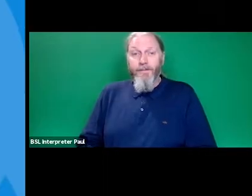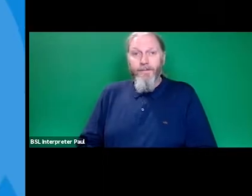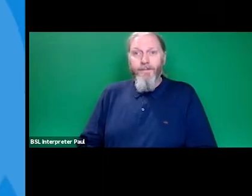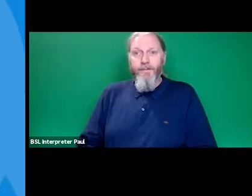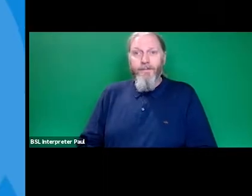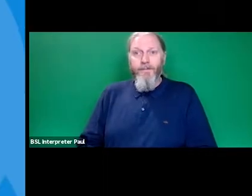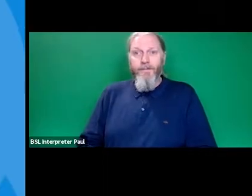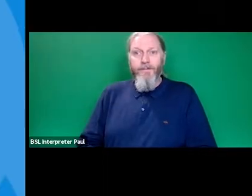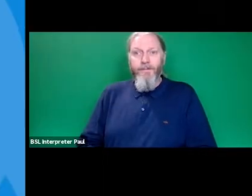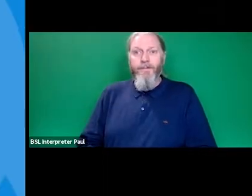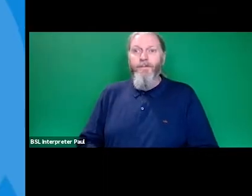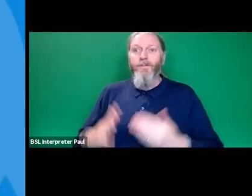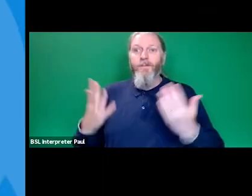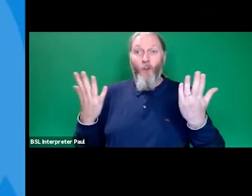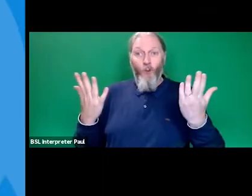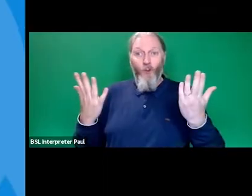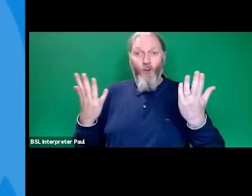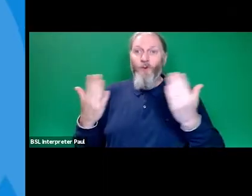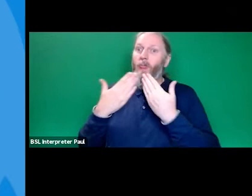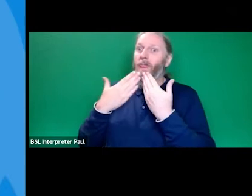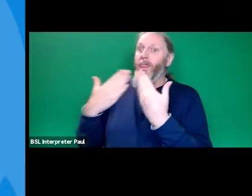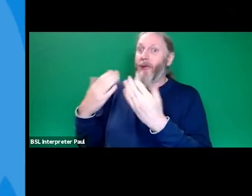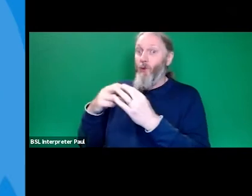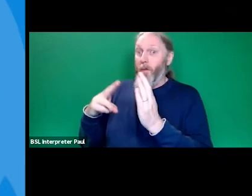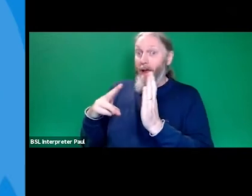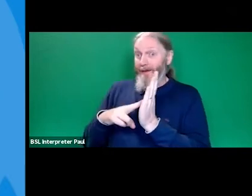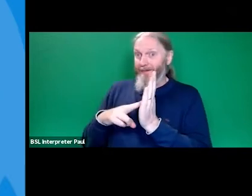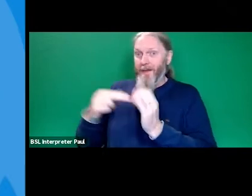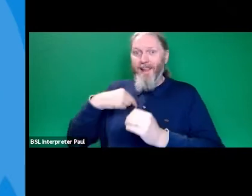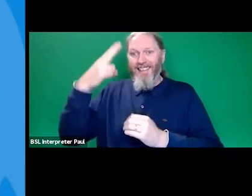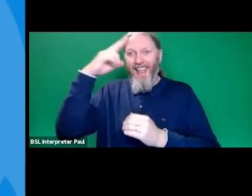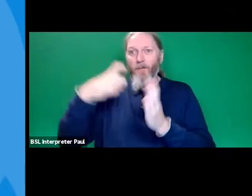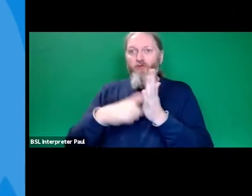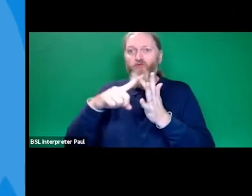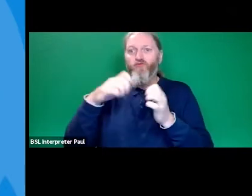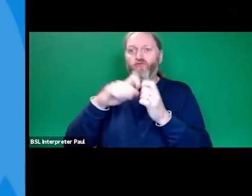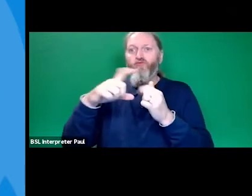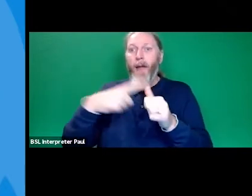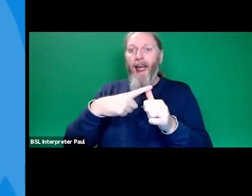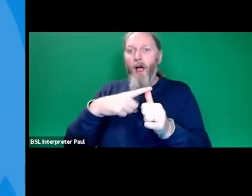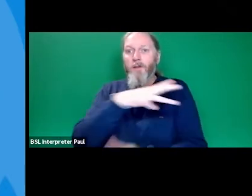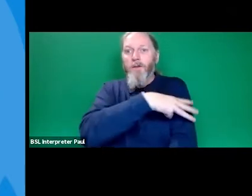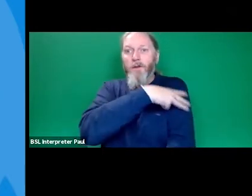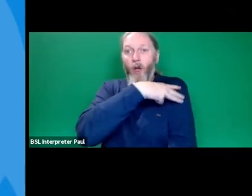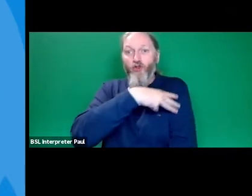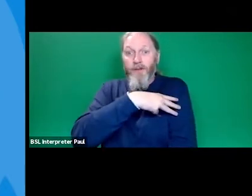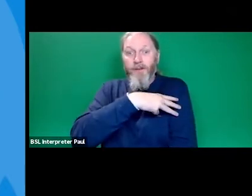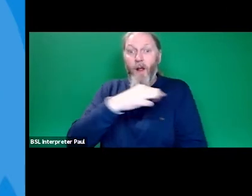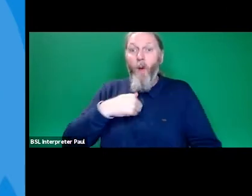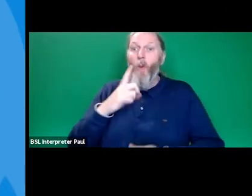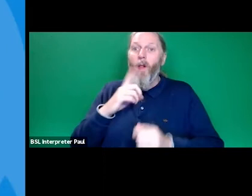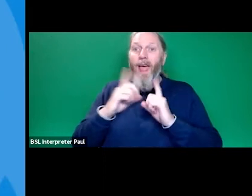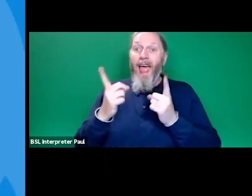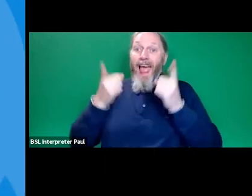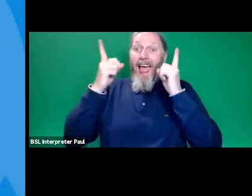So thank you very much, Ben. So I'm Rebecca Sargent. I'm Head of Service for Children and Families in